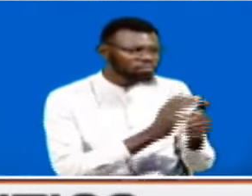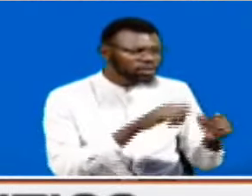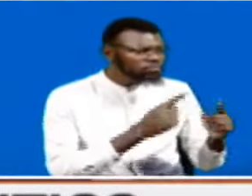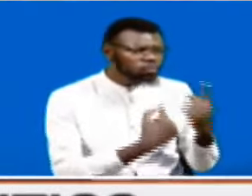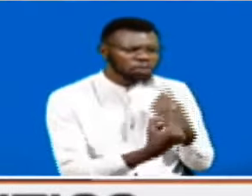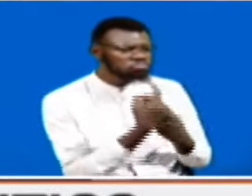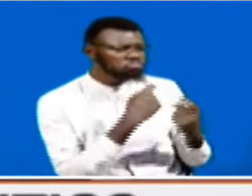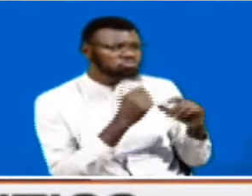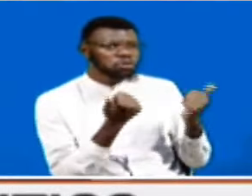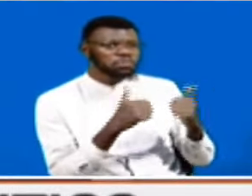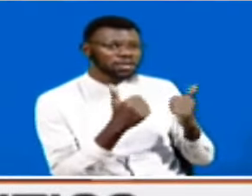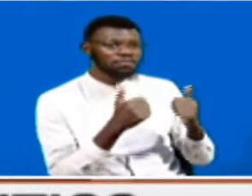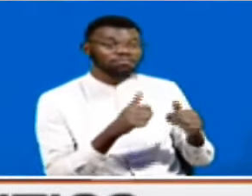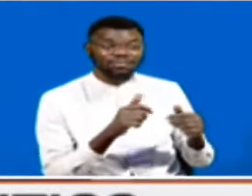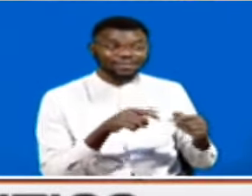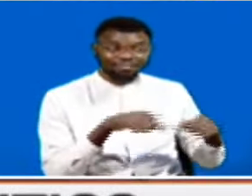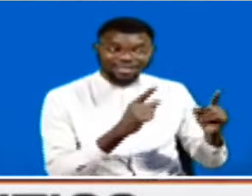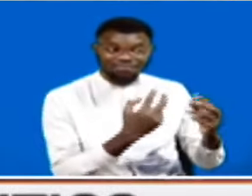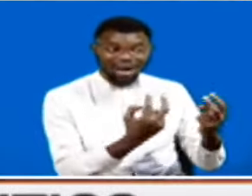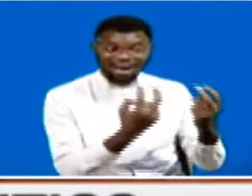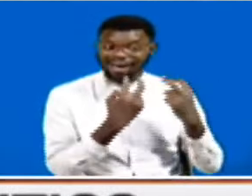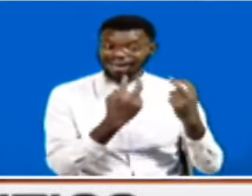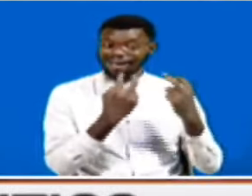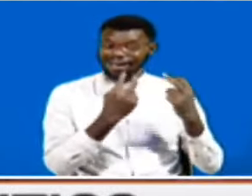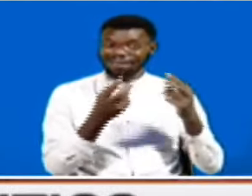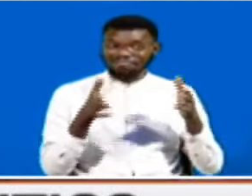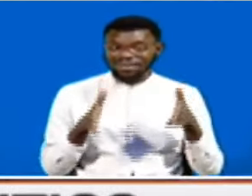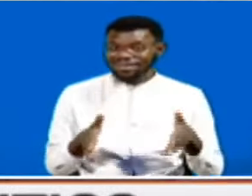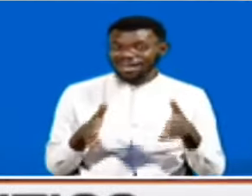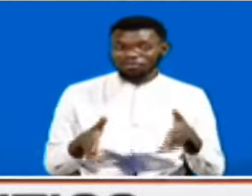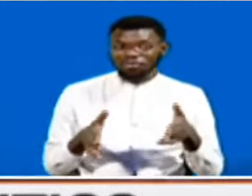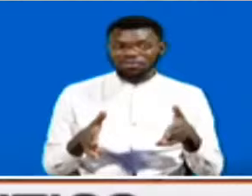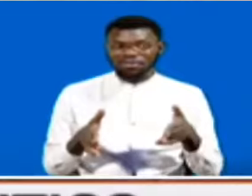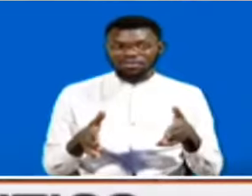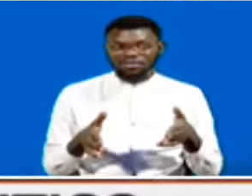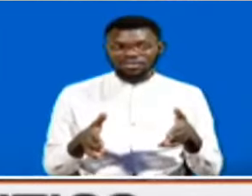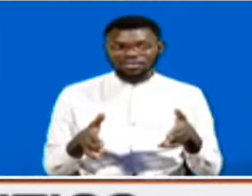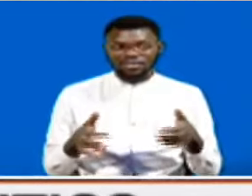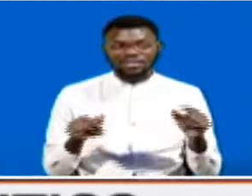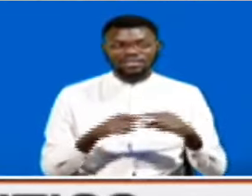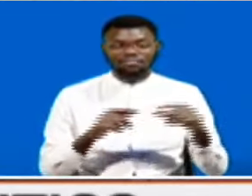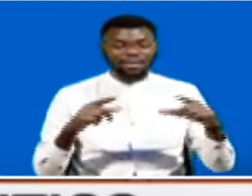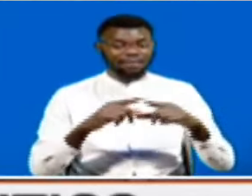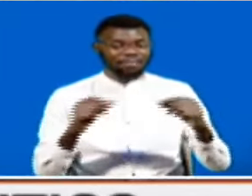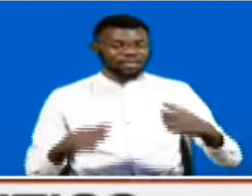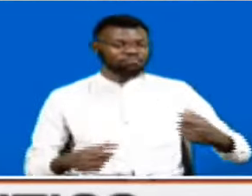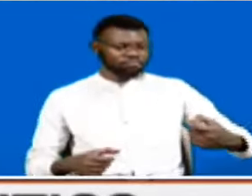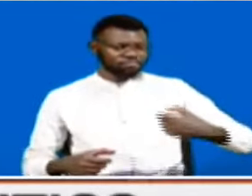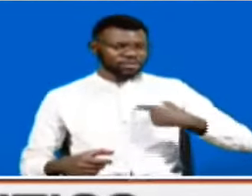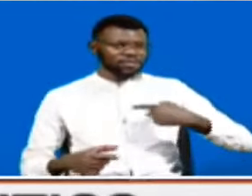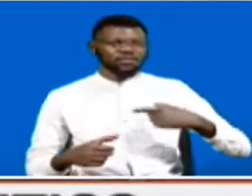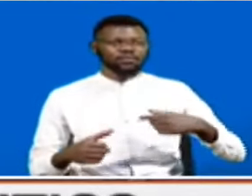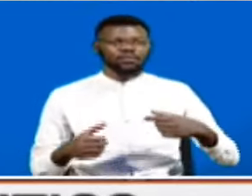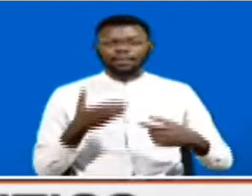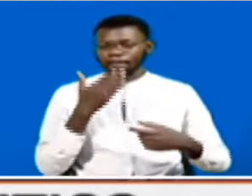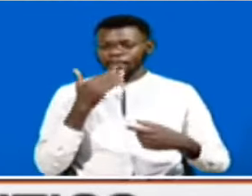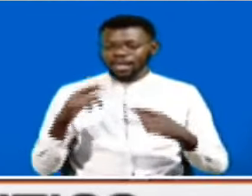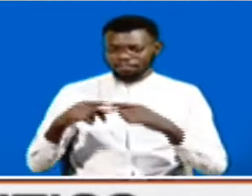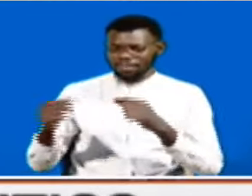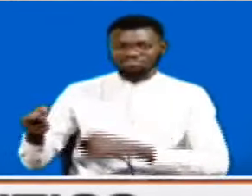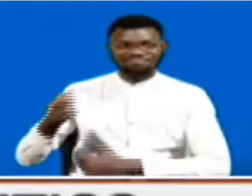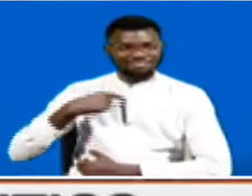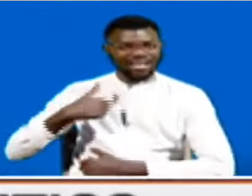They watch this show religiously. Before the end of the show, they shall have sent me a message. Yeah, I'm telling you. Yes, let them send you a message.